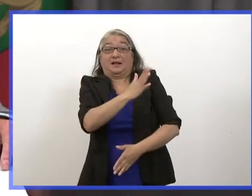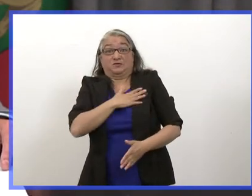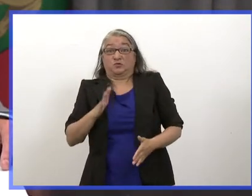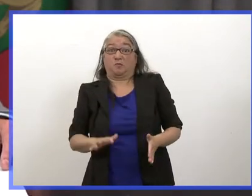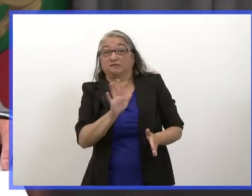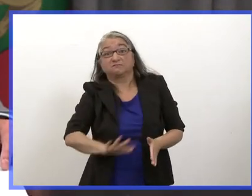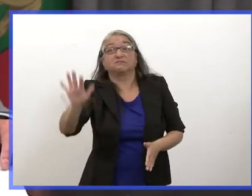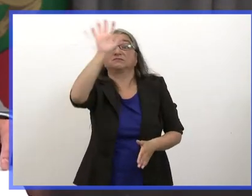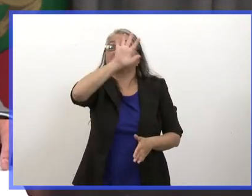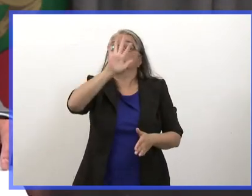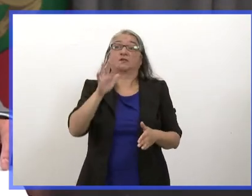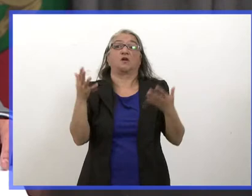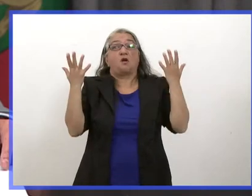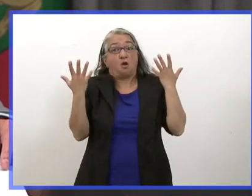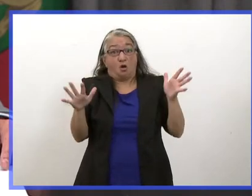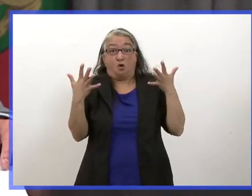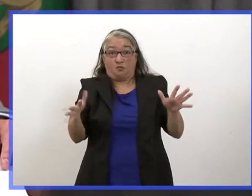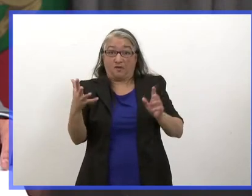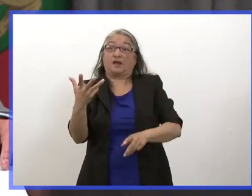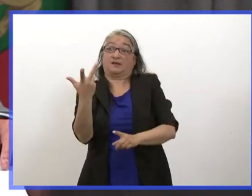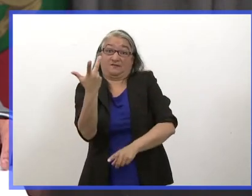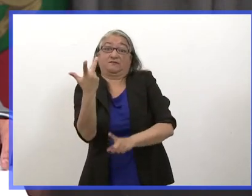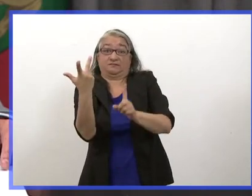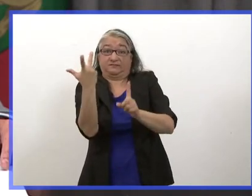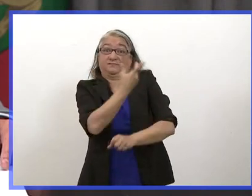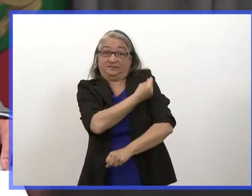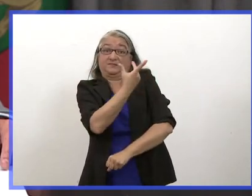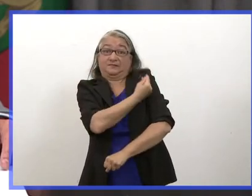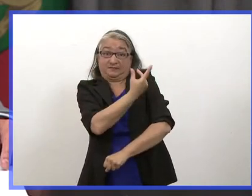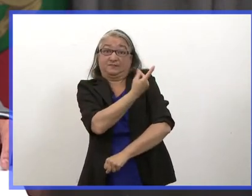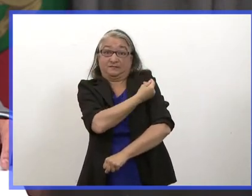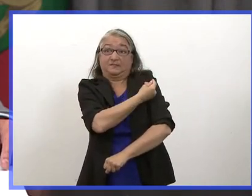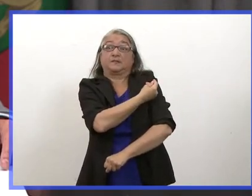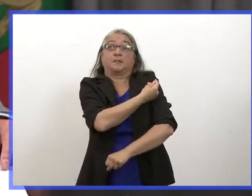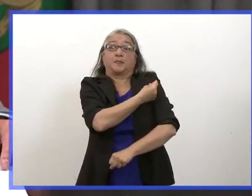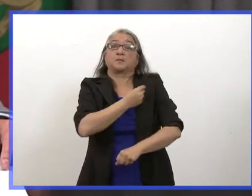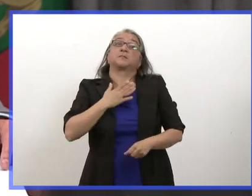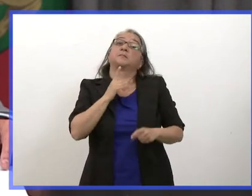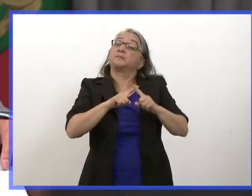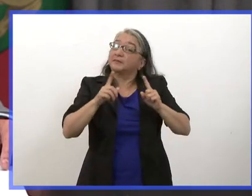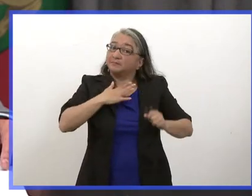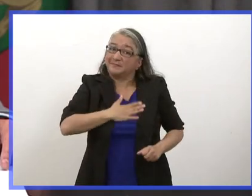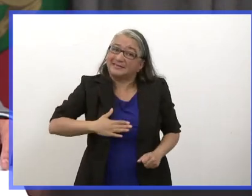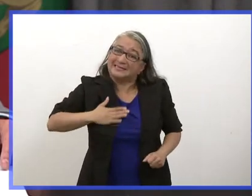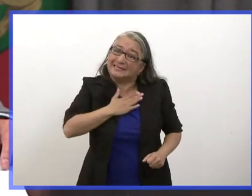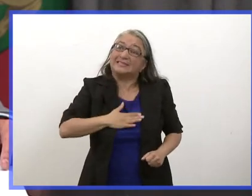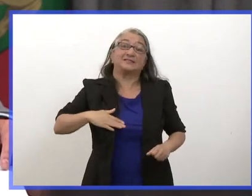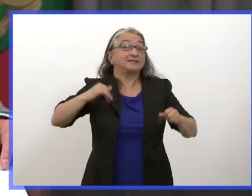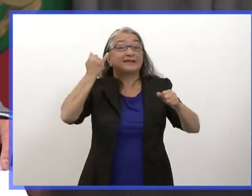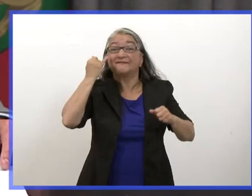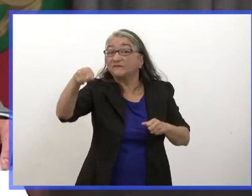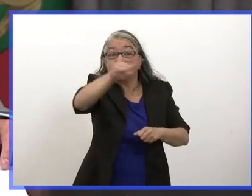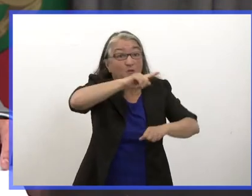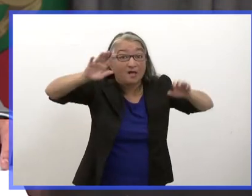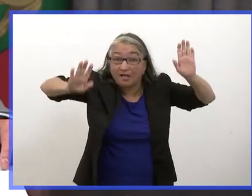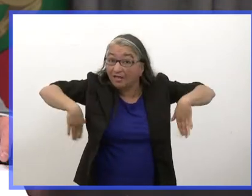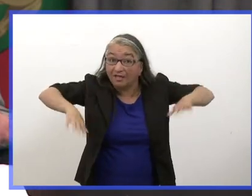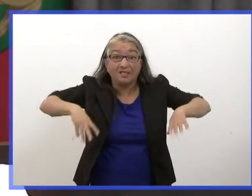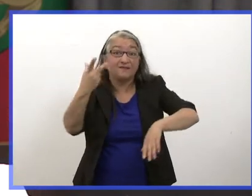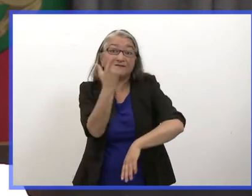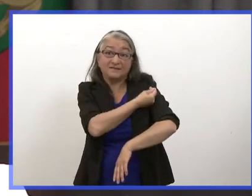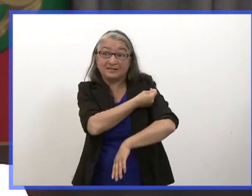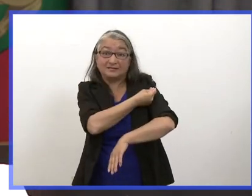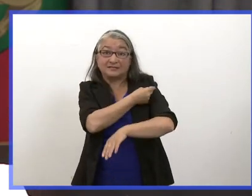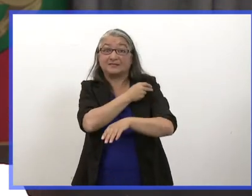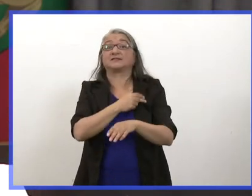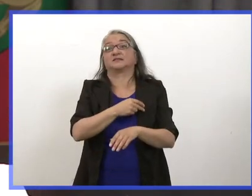day. Please, if you haven't yet booked your appointment, please book your appointment for vaccine. If you have any